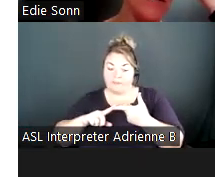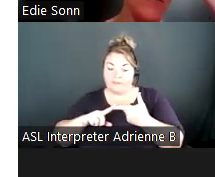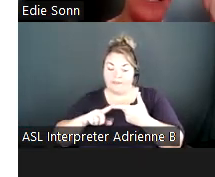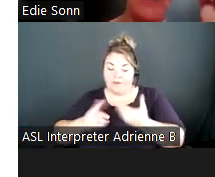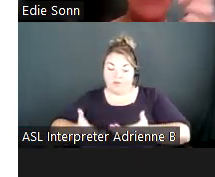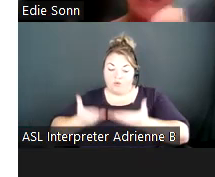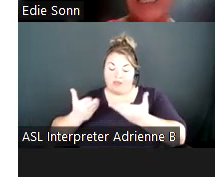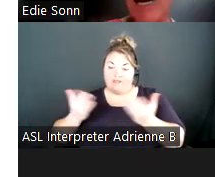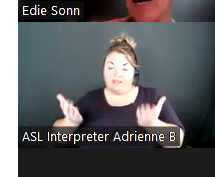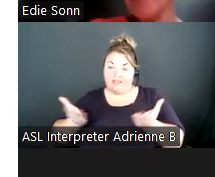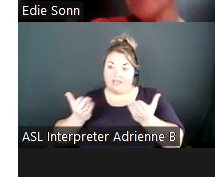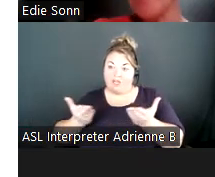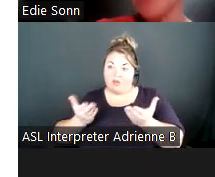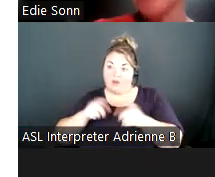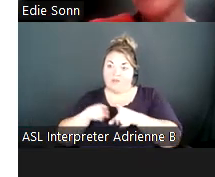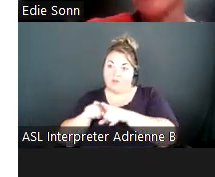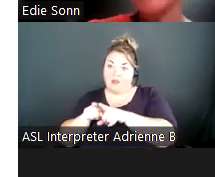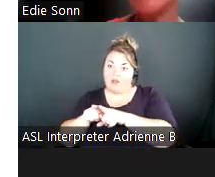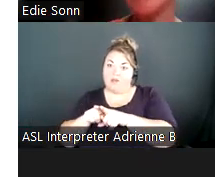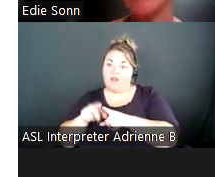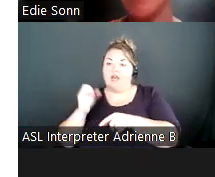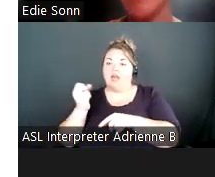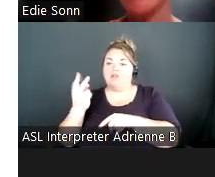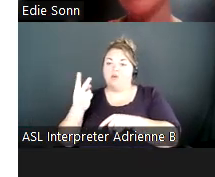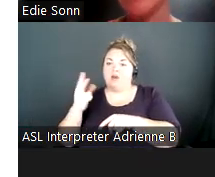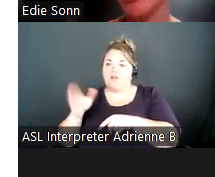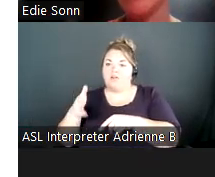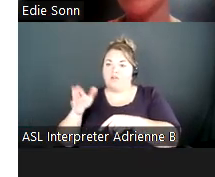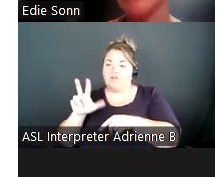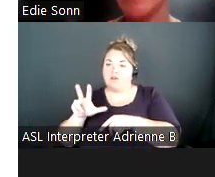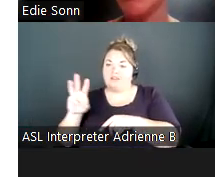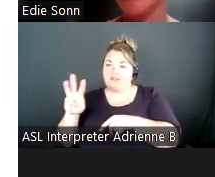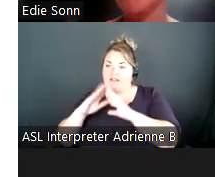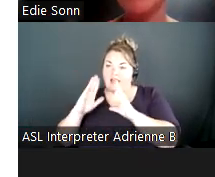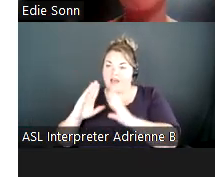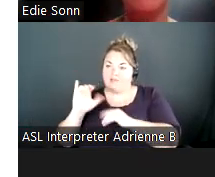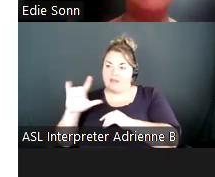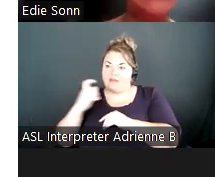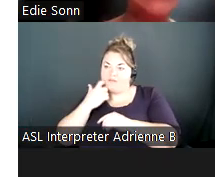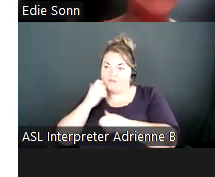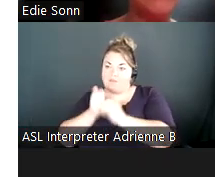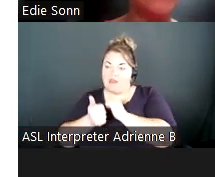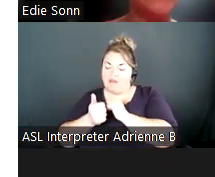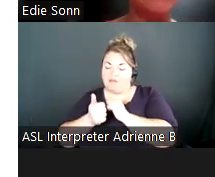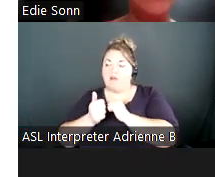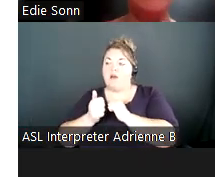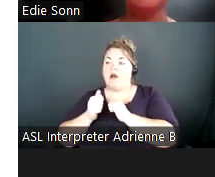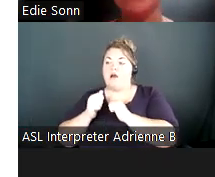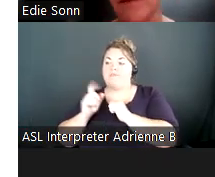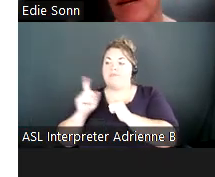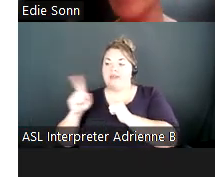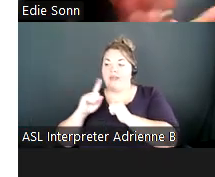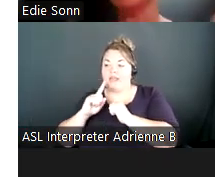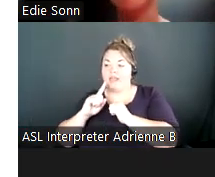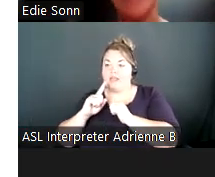here as well. In House Bill 1236 that just passed, the BHA implementation update bill, there